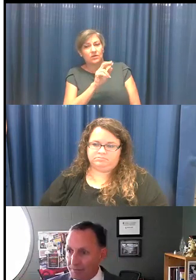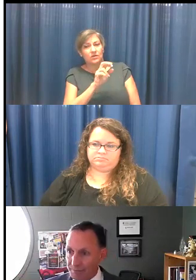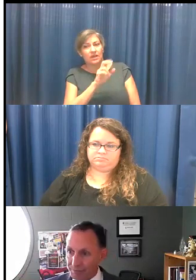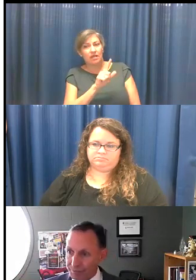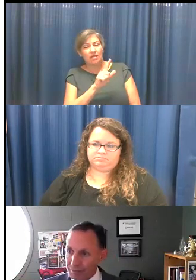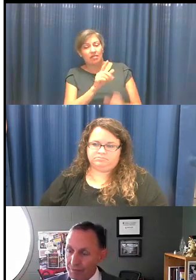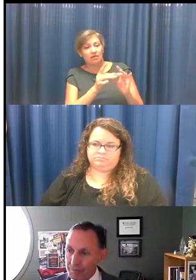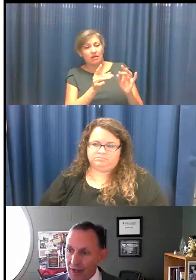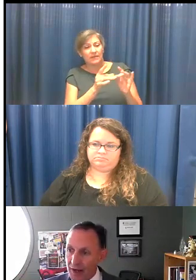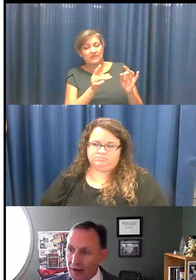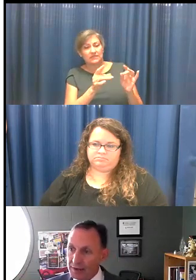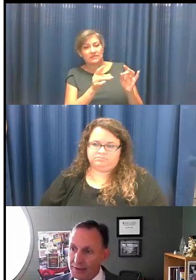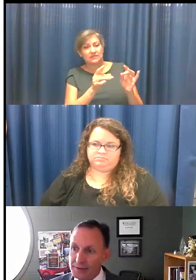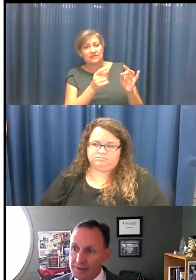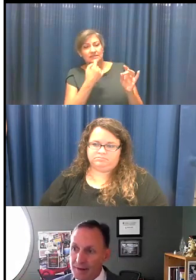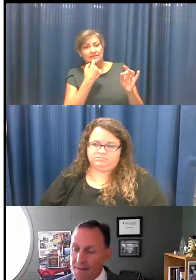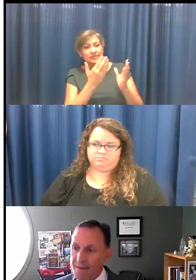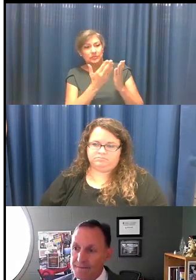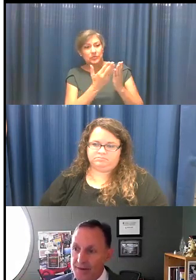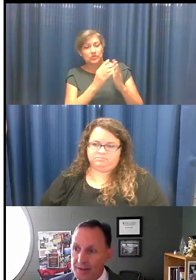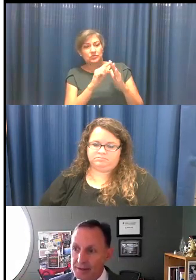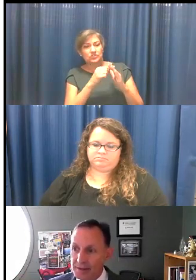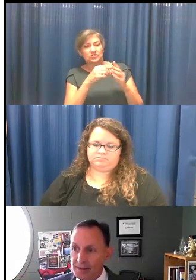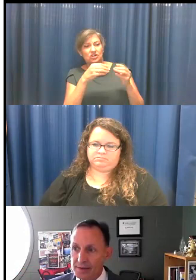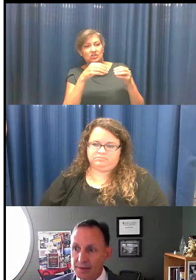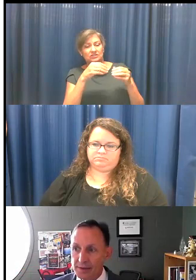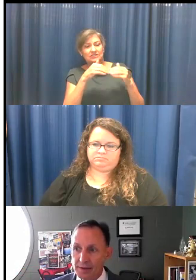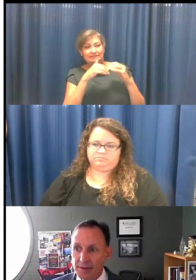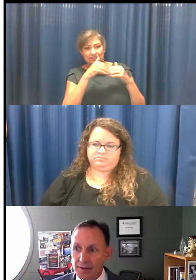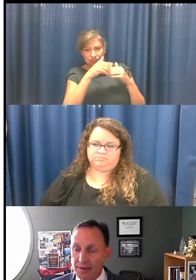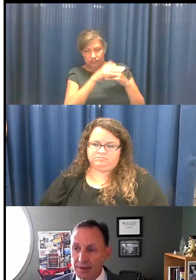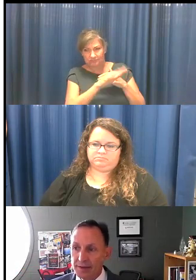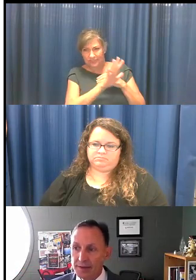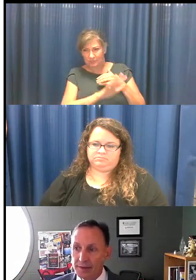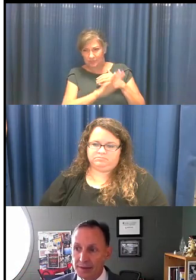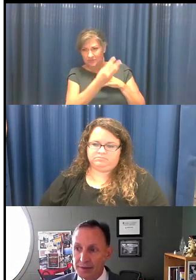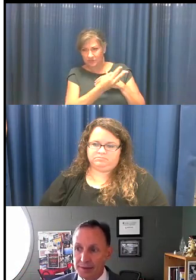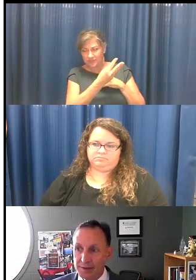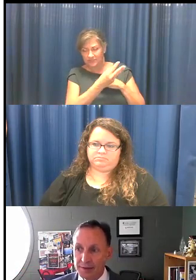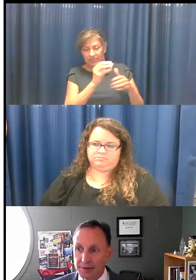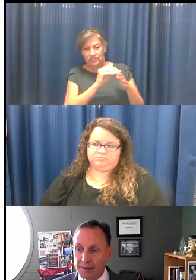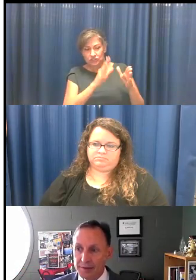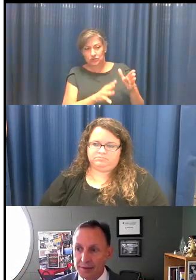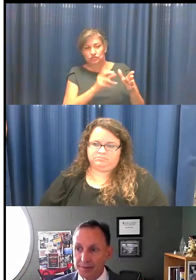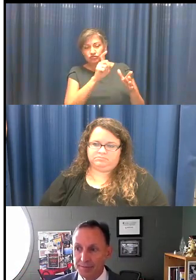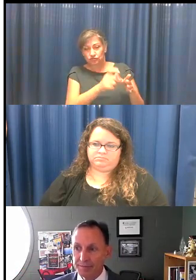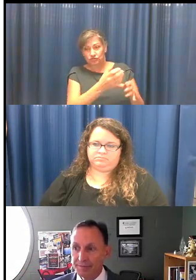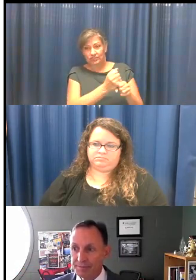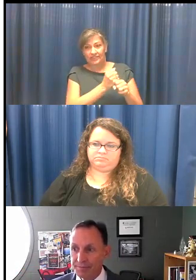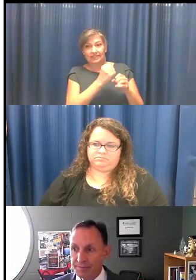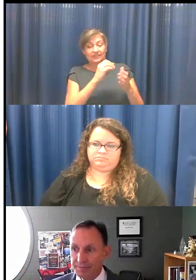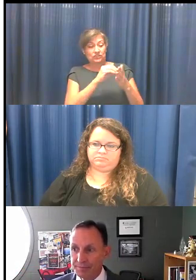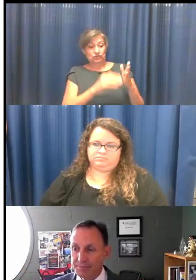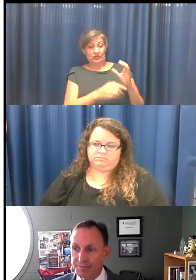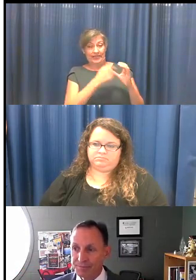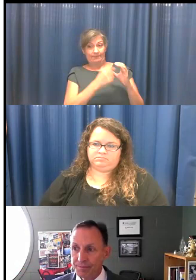that books will start shipping approximately Wednesday. Students should receive an email in their student email